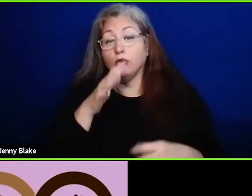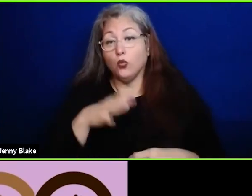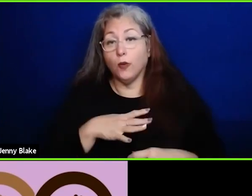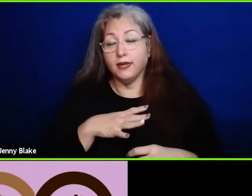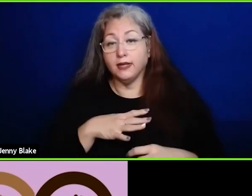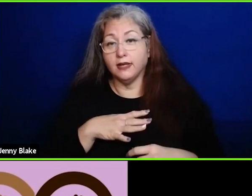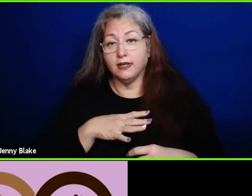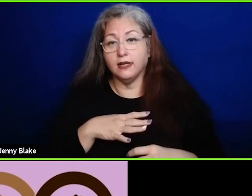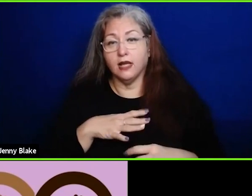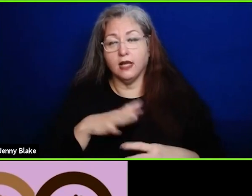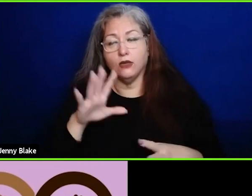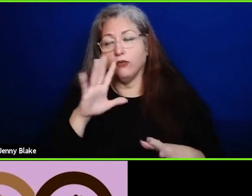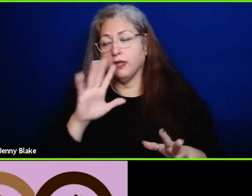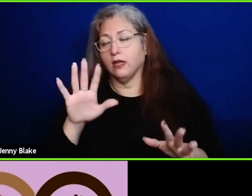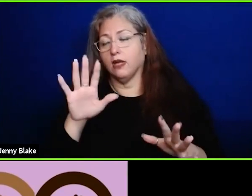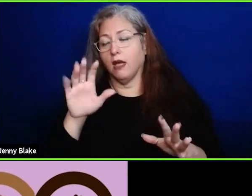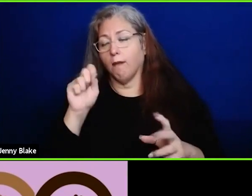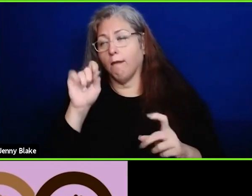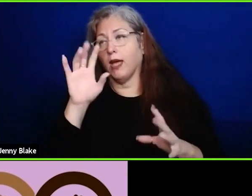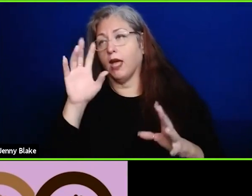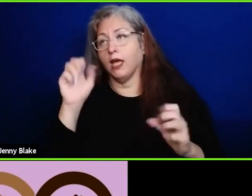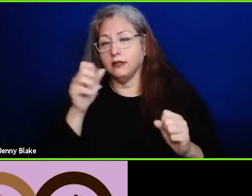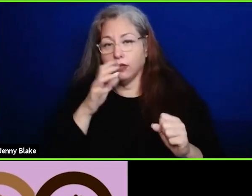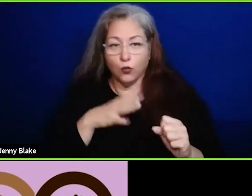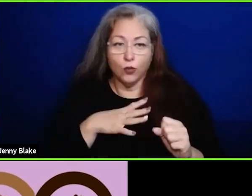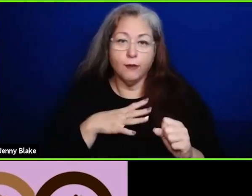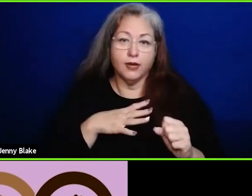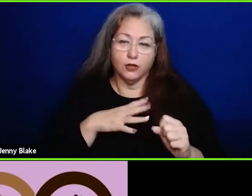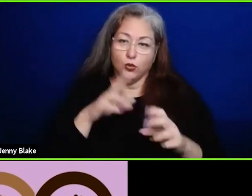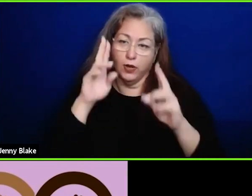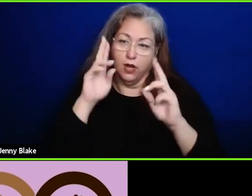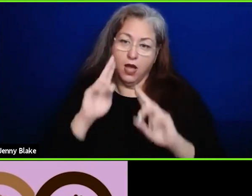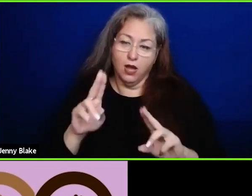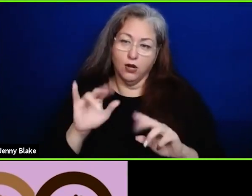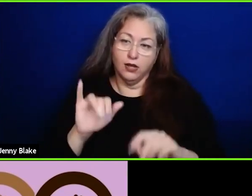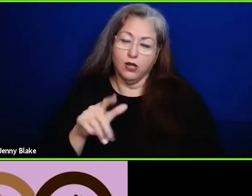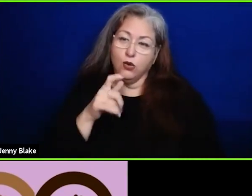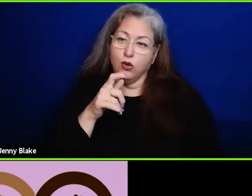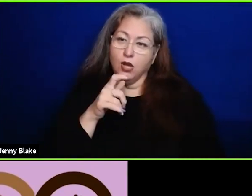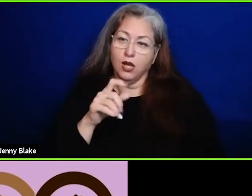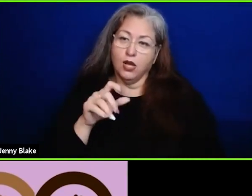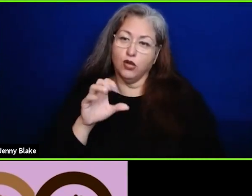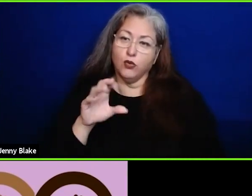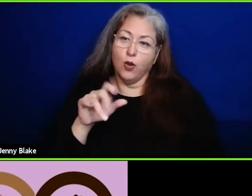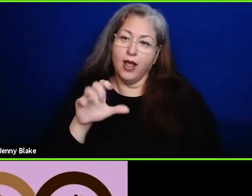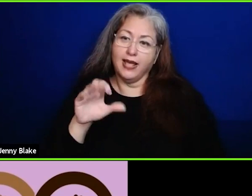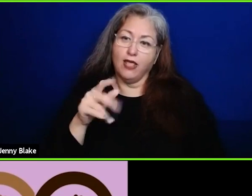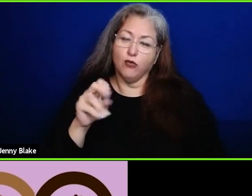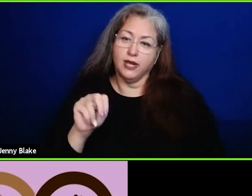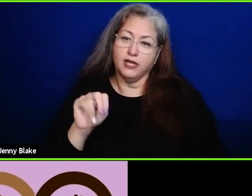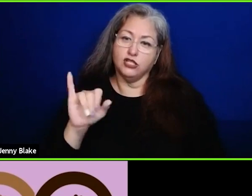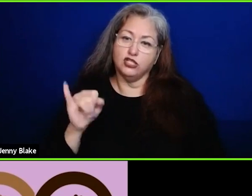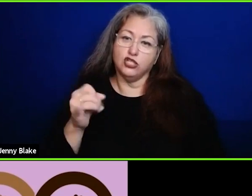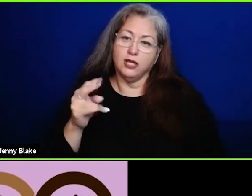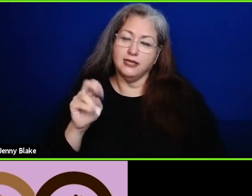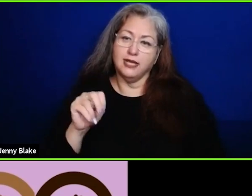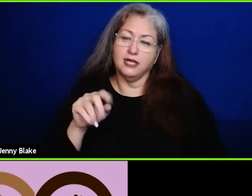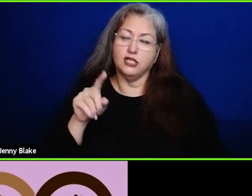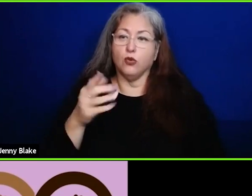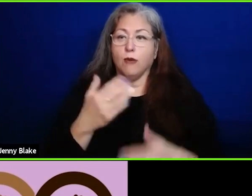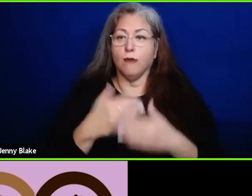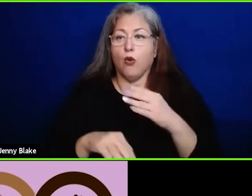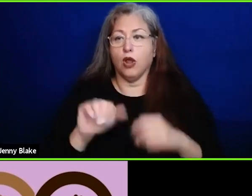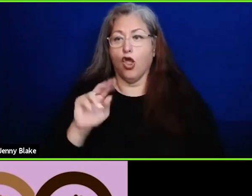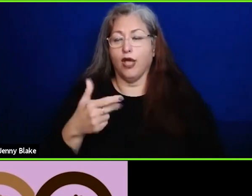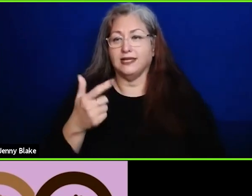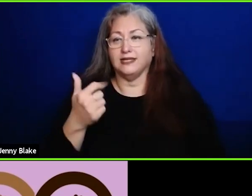that amazing woman that we want to honor, is Priola Catherine Johnson. She was born in